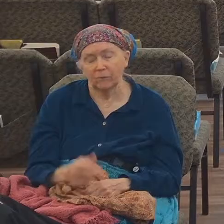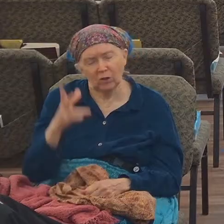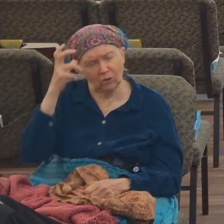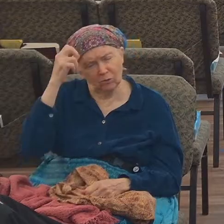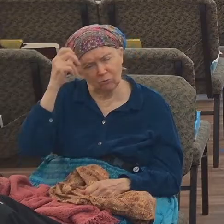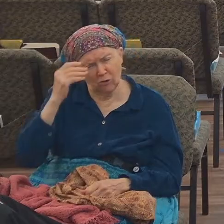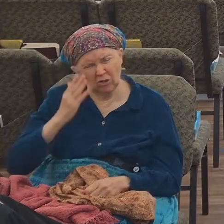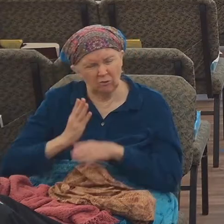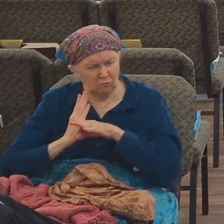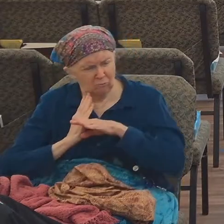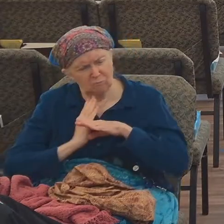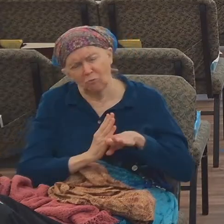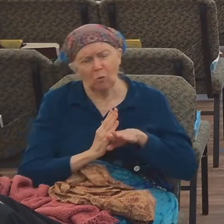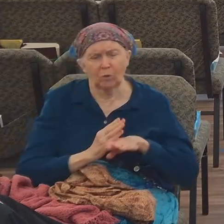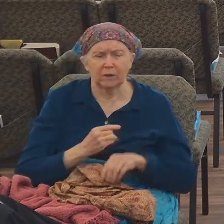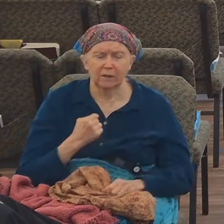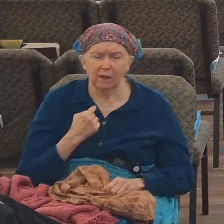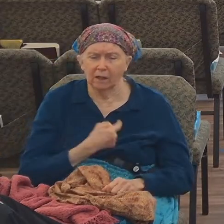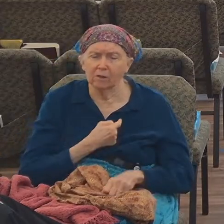thwarted us.